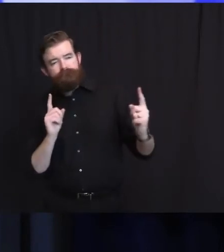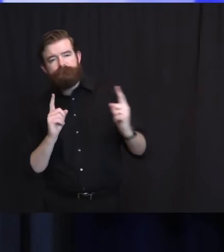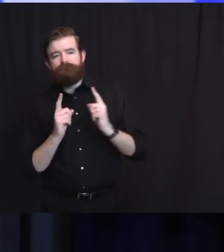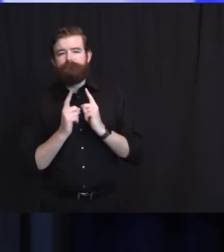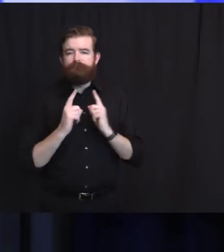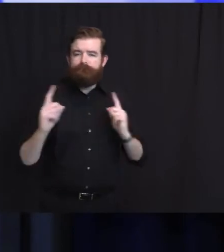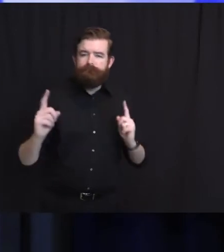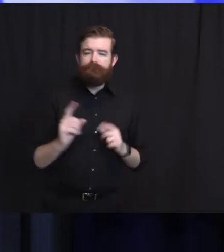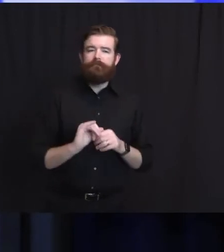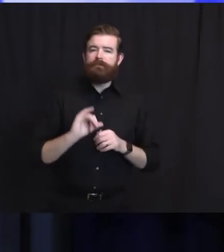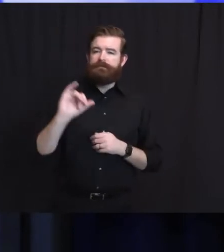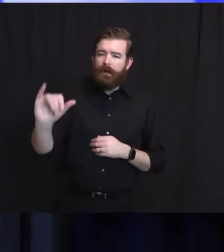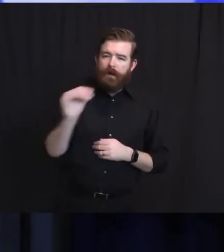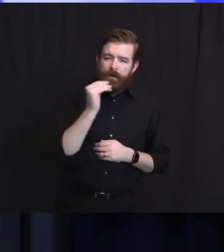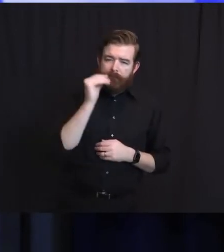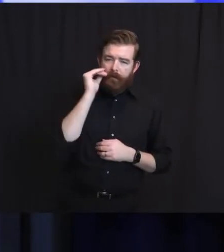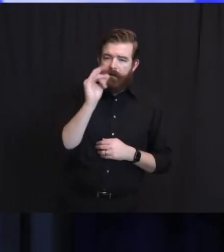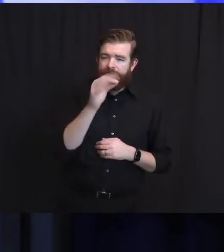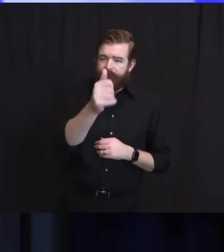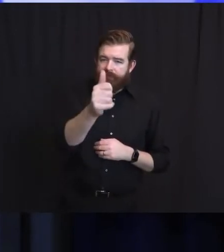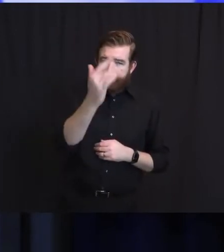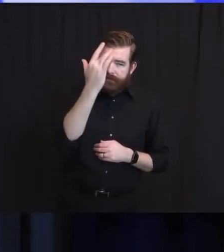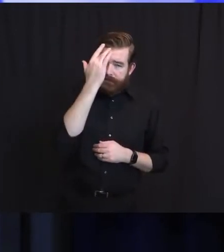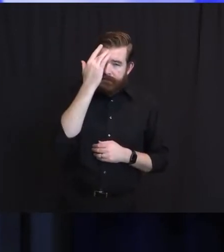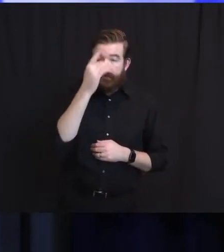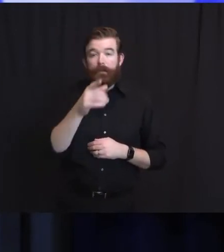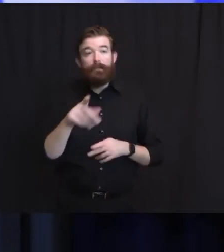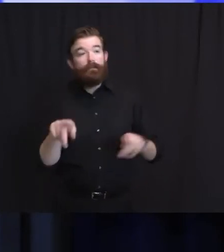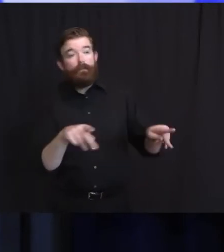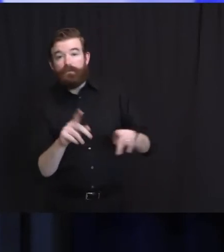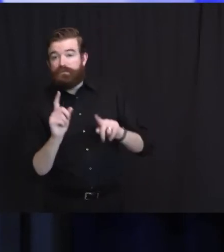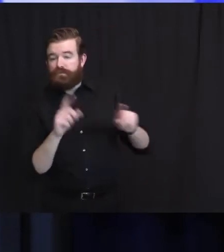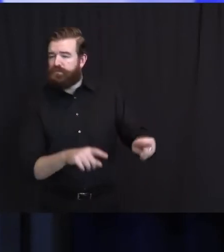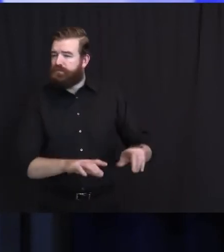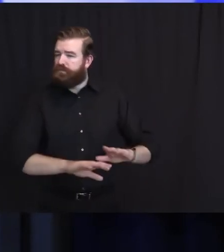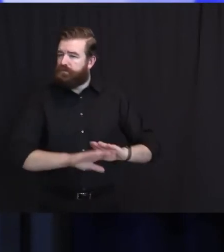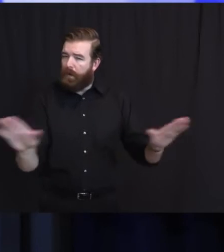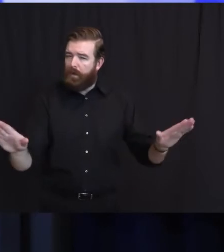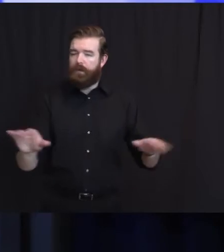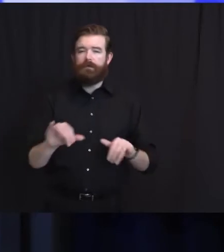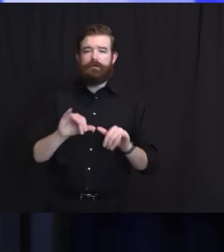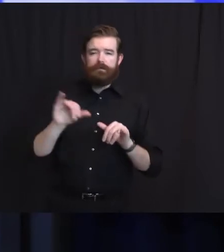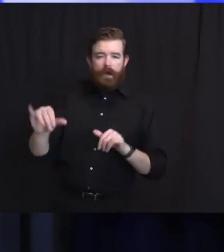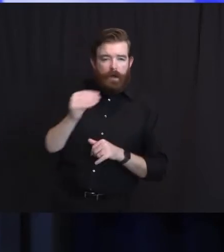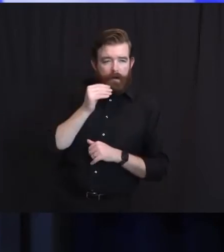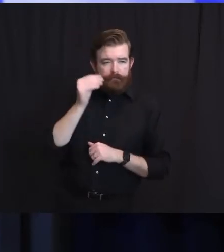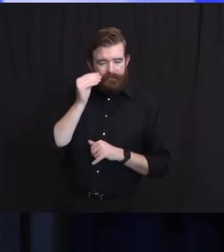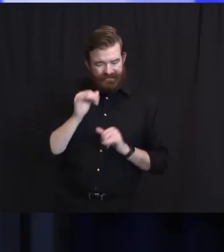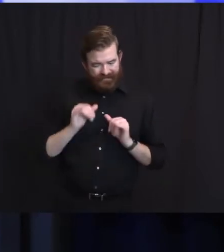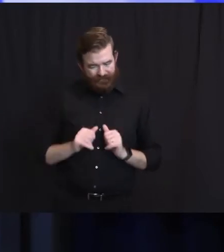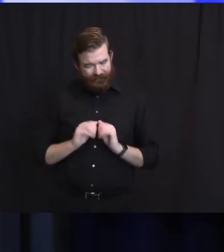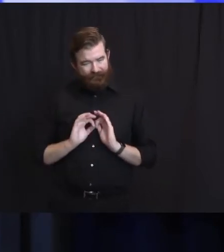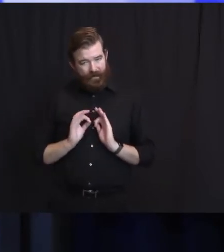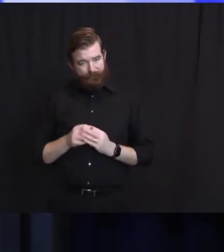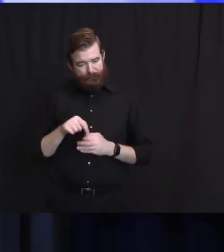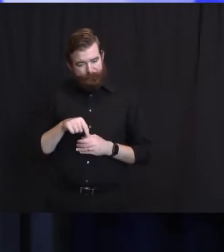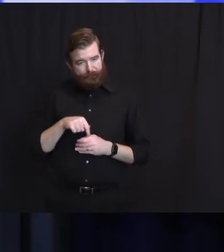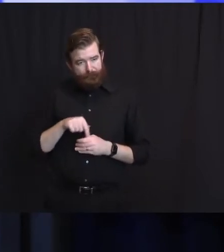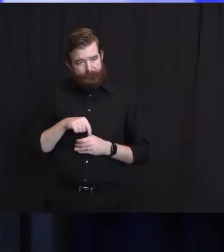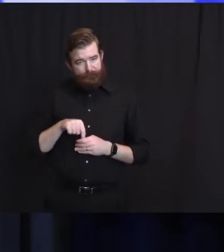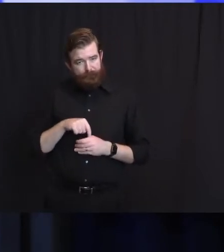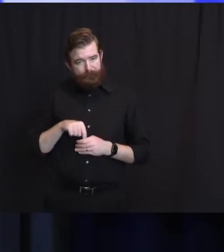sick, do not attend large gatherings, stay within your household bubble. Don't let the virus come into your